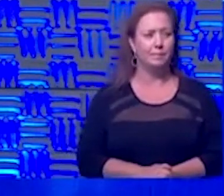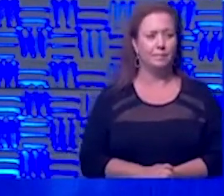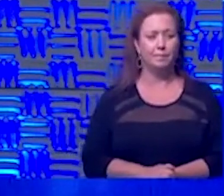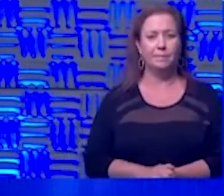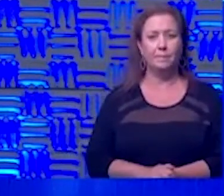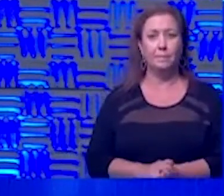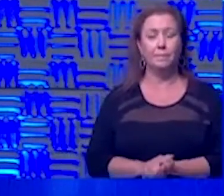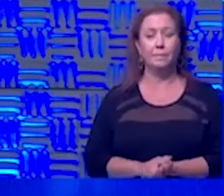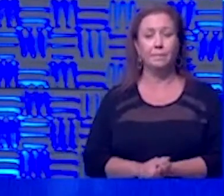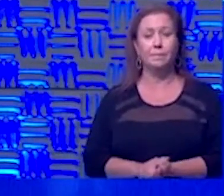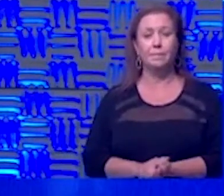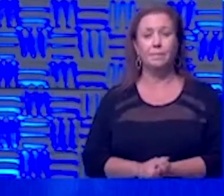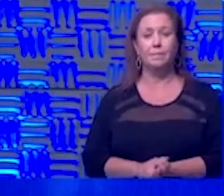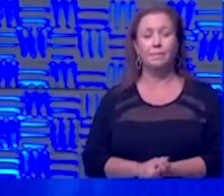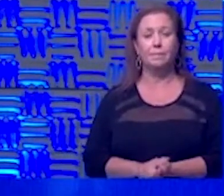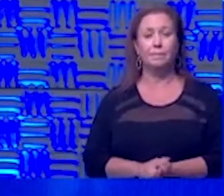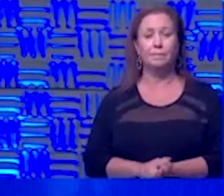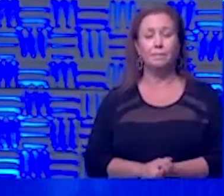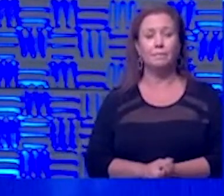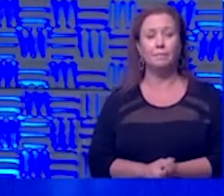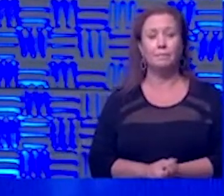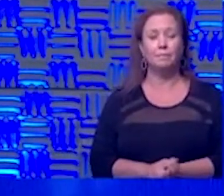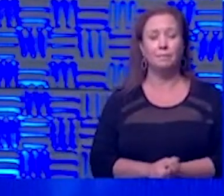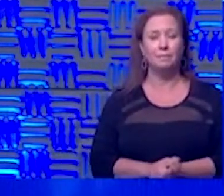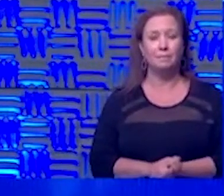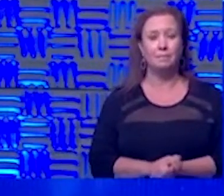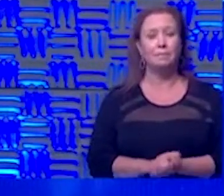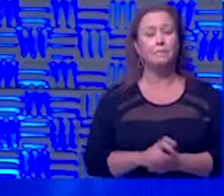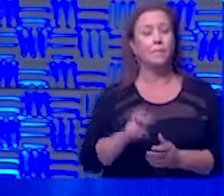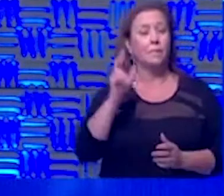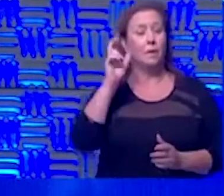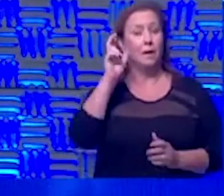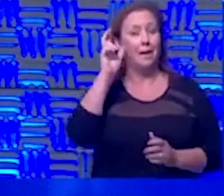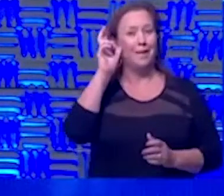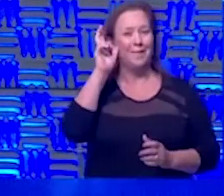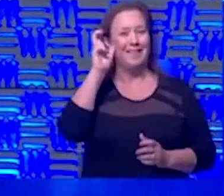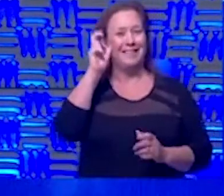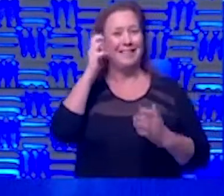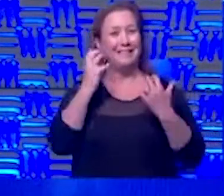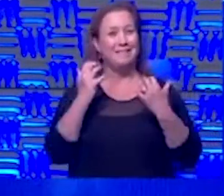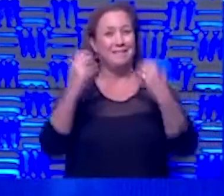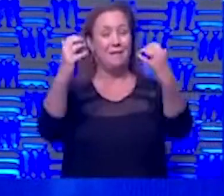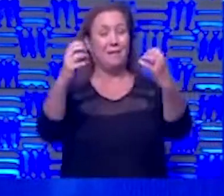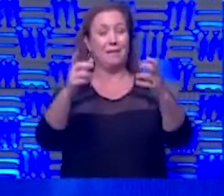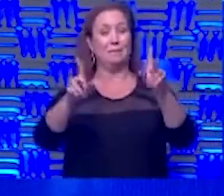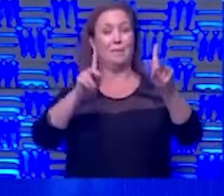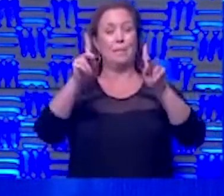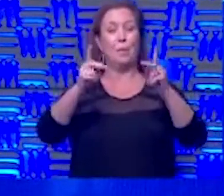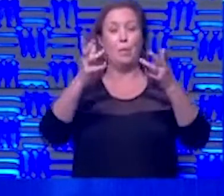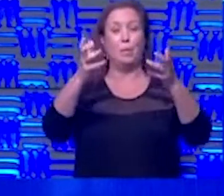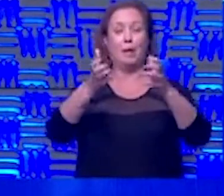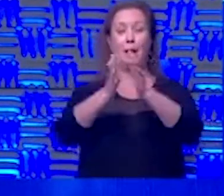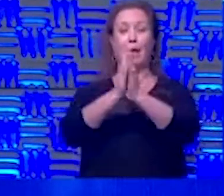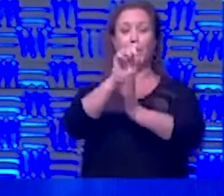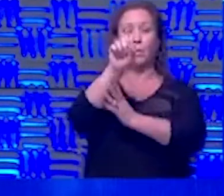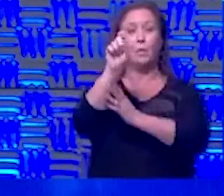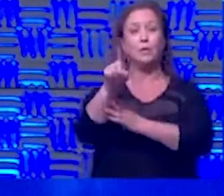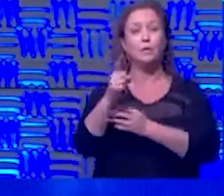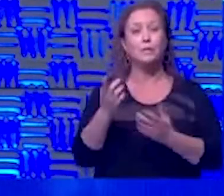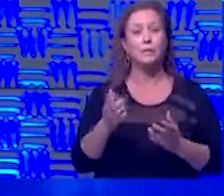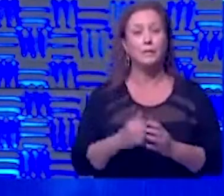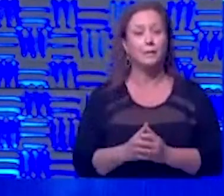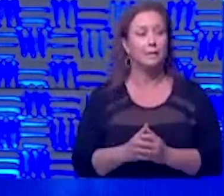All right. I'm not hearing them. So let's go to our listening audience. We know we have a good audience out there this morning. So what are some of the things that are rolling